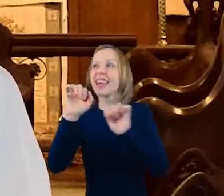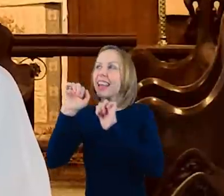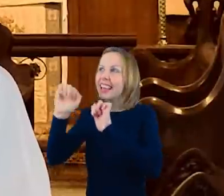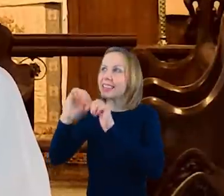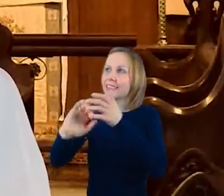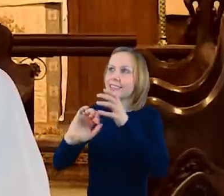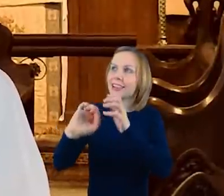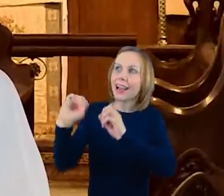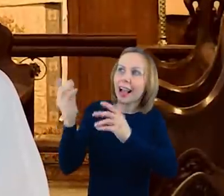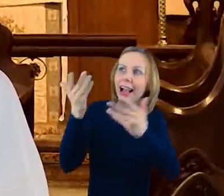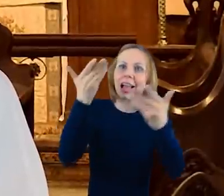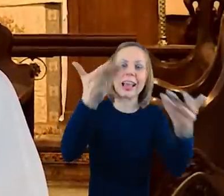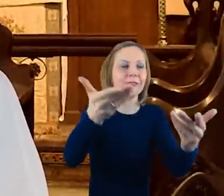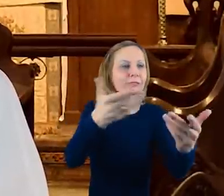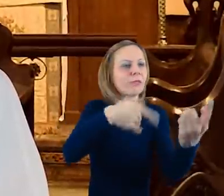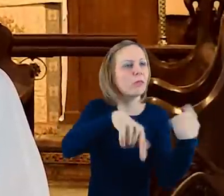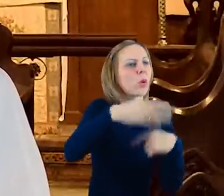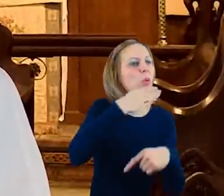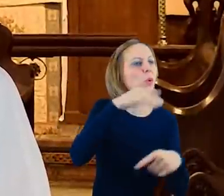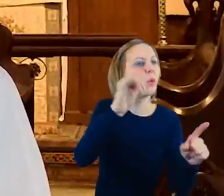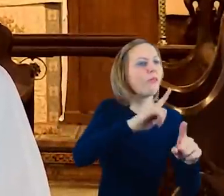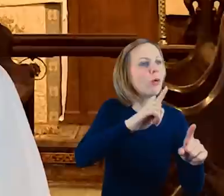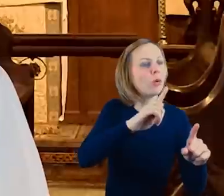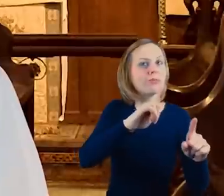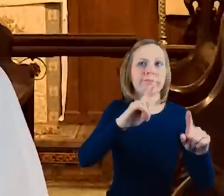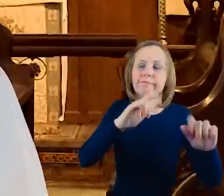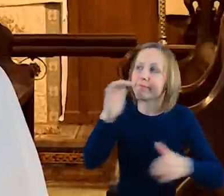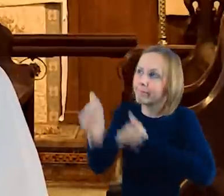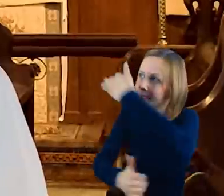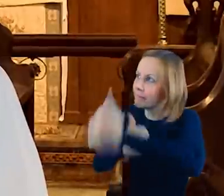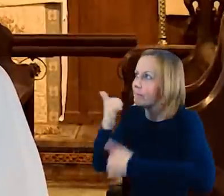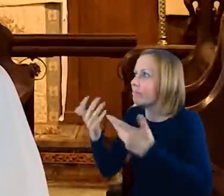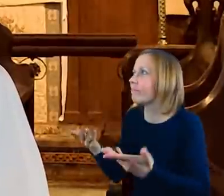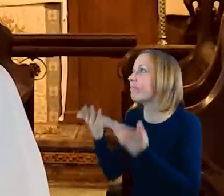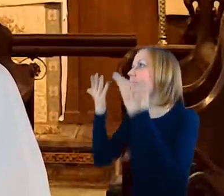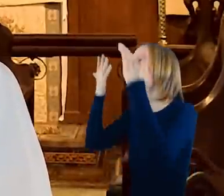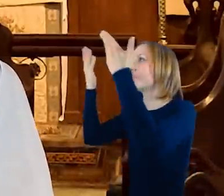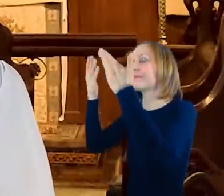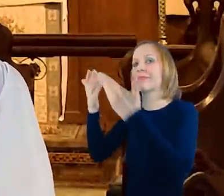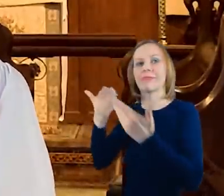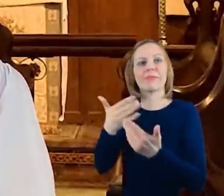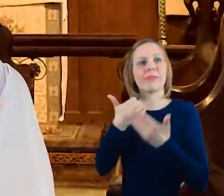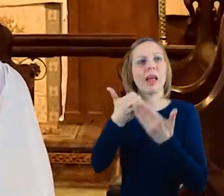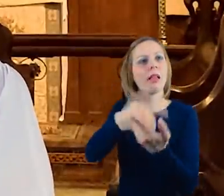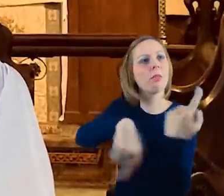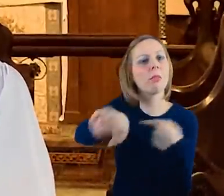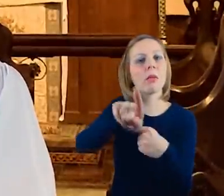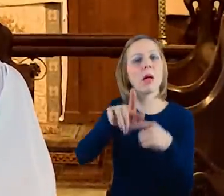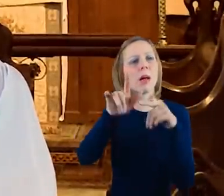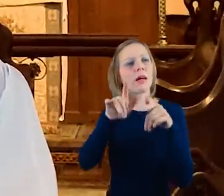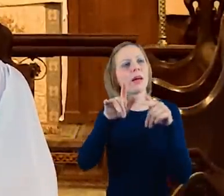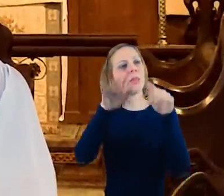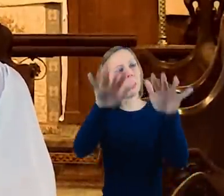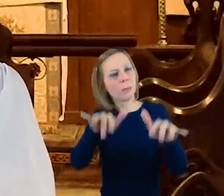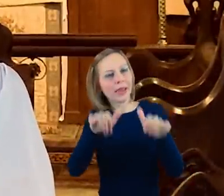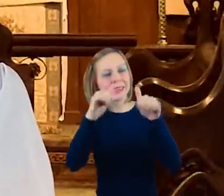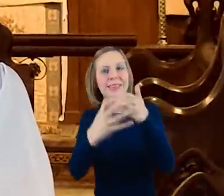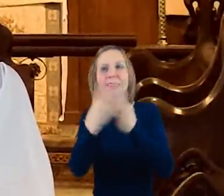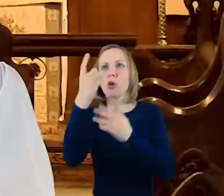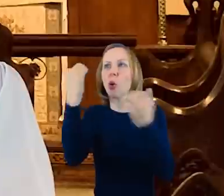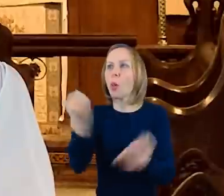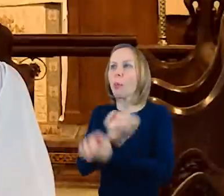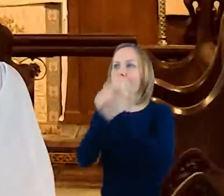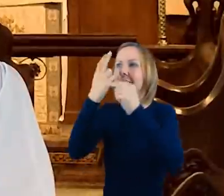the welfare of all peoples. And the blessing of God Almighty, the Father, the Son, and the Holy